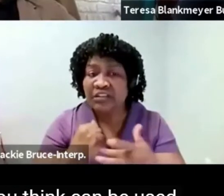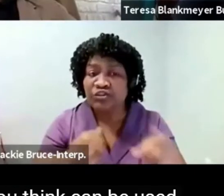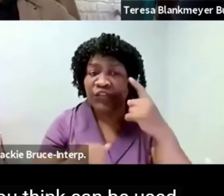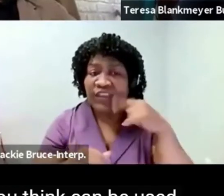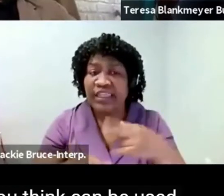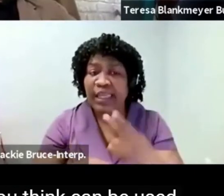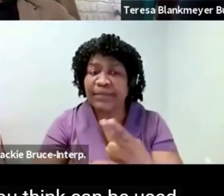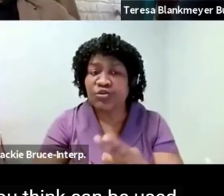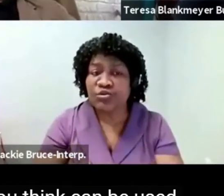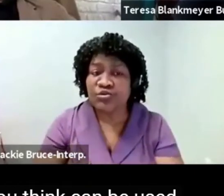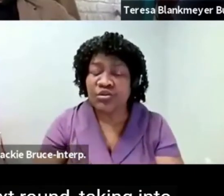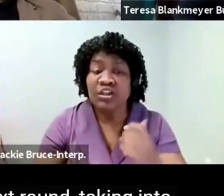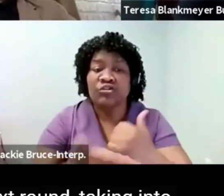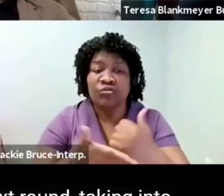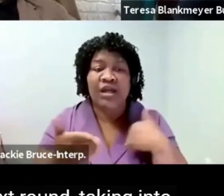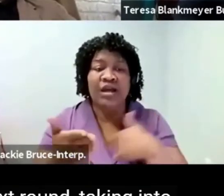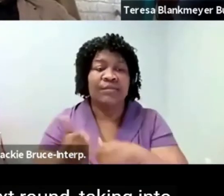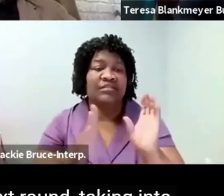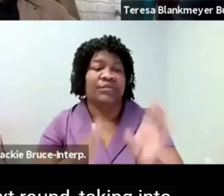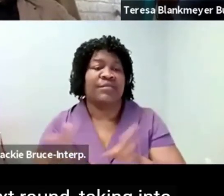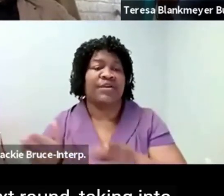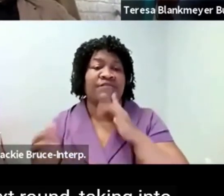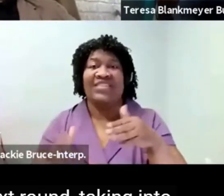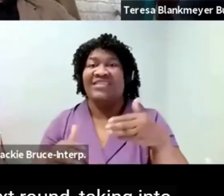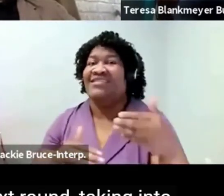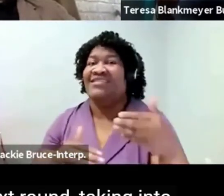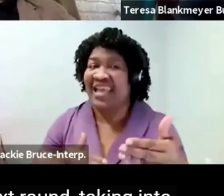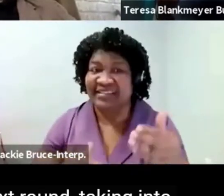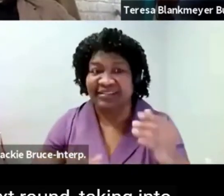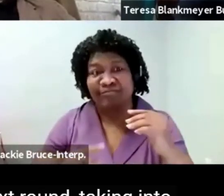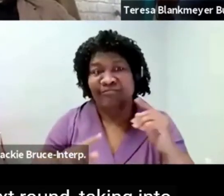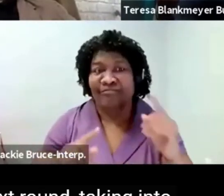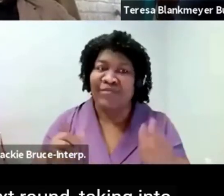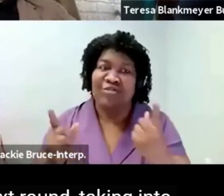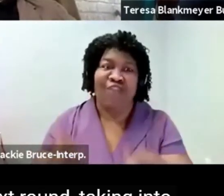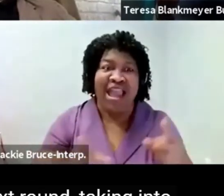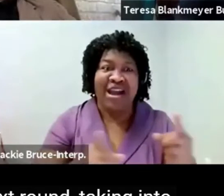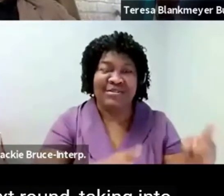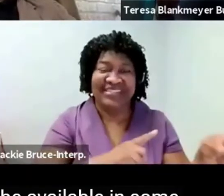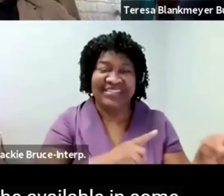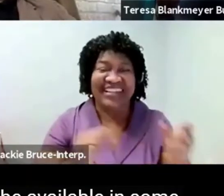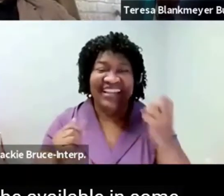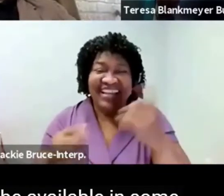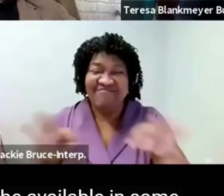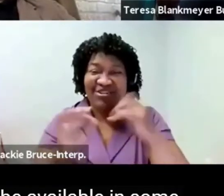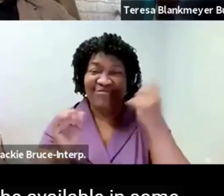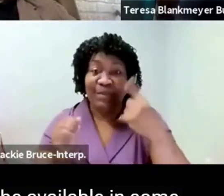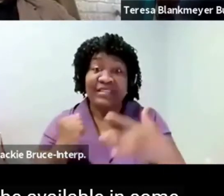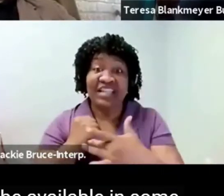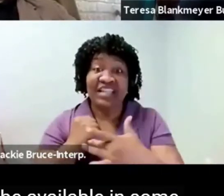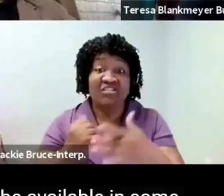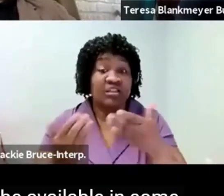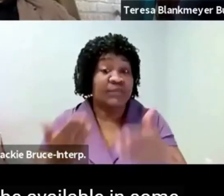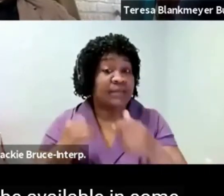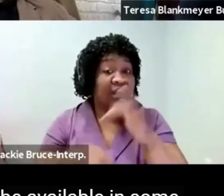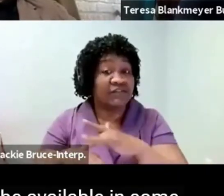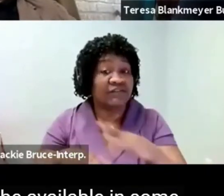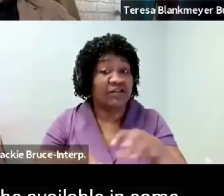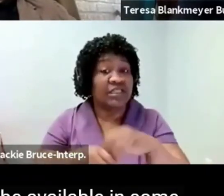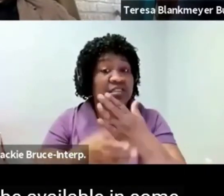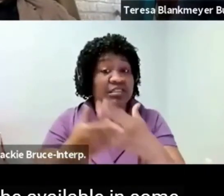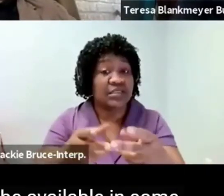be used to help us be prepared for the next round, taking into account that one, technologies may not be available in